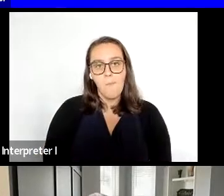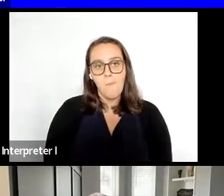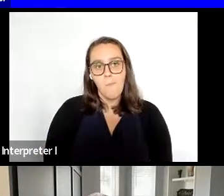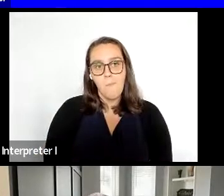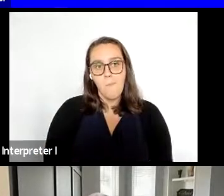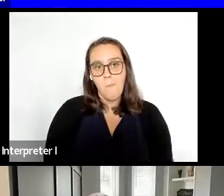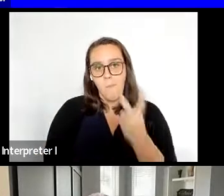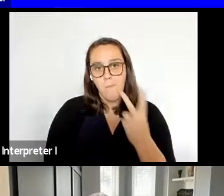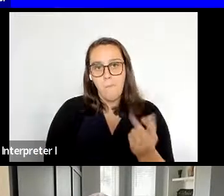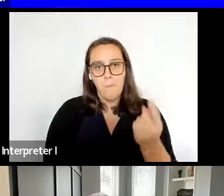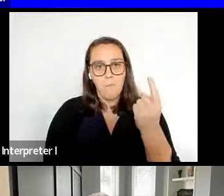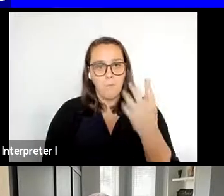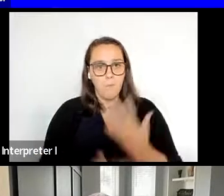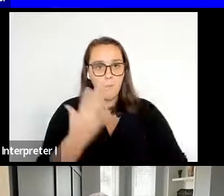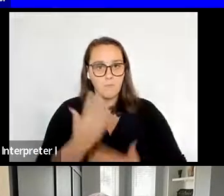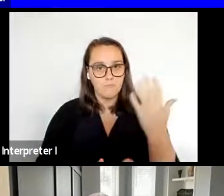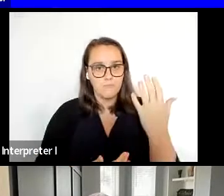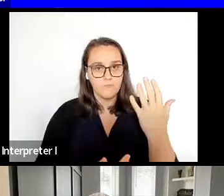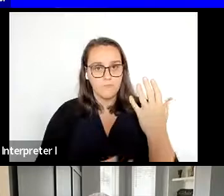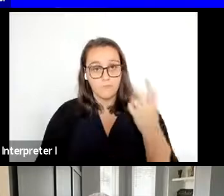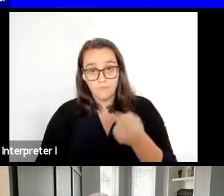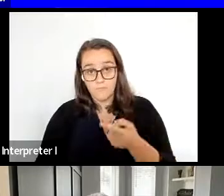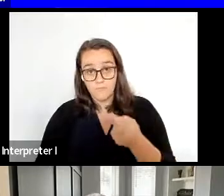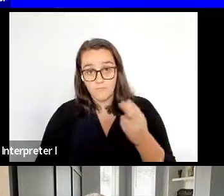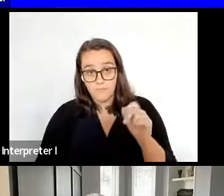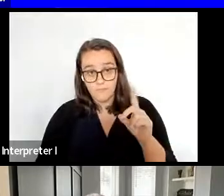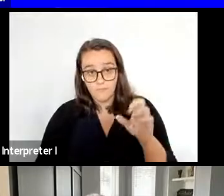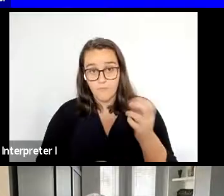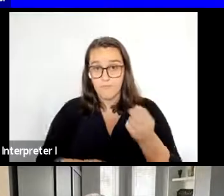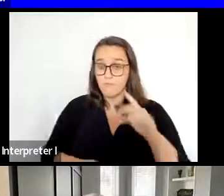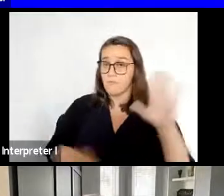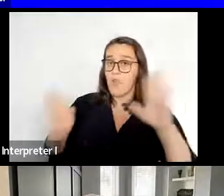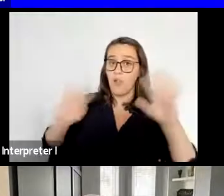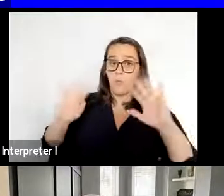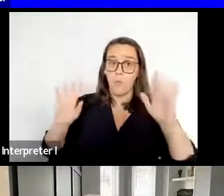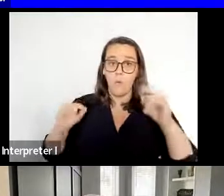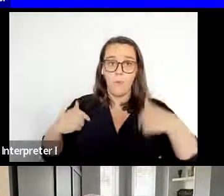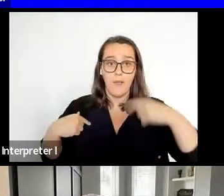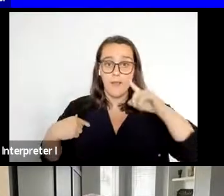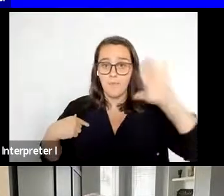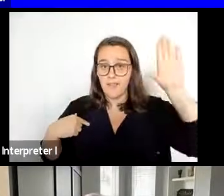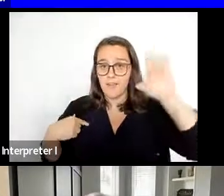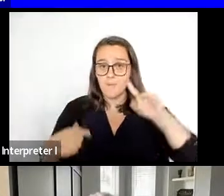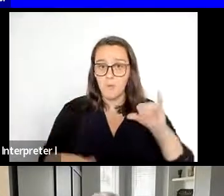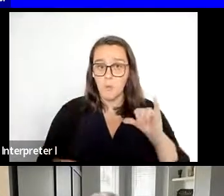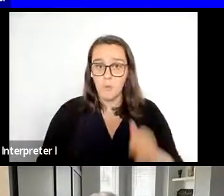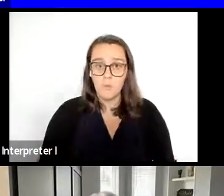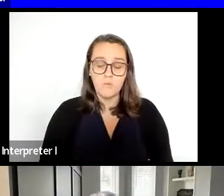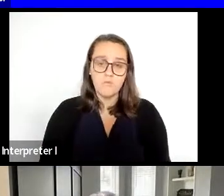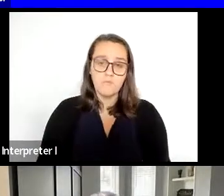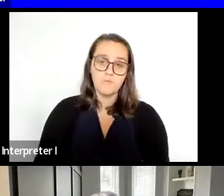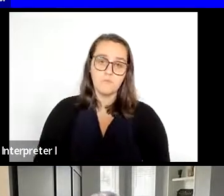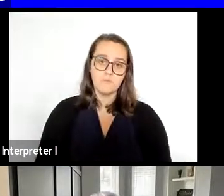hand, and then we'll go to a vote. Councilmember Henderson? Well, I have my hand up too.